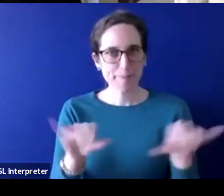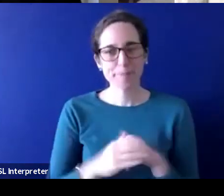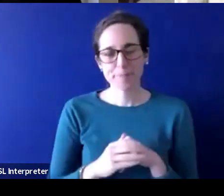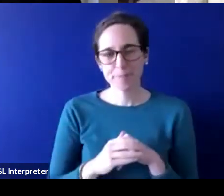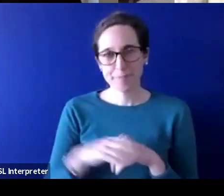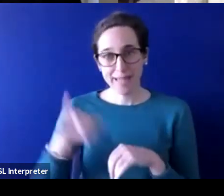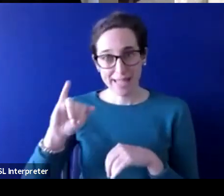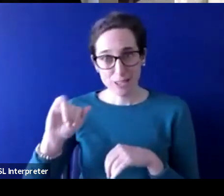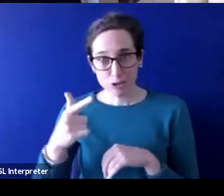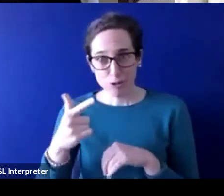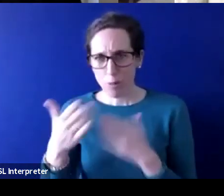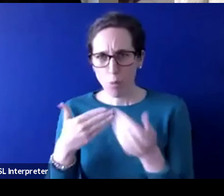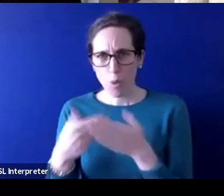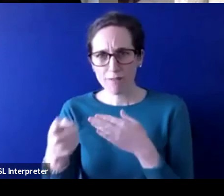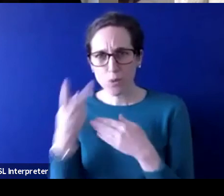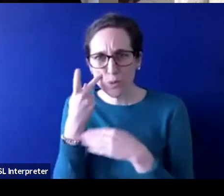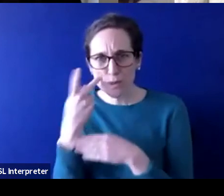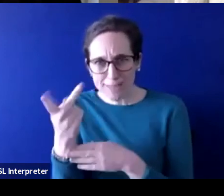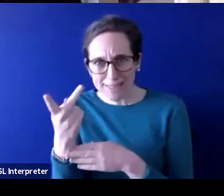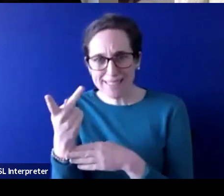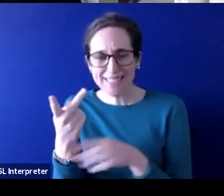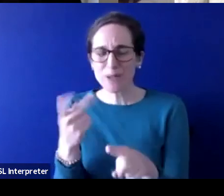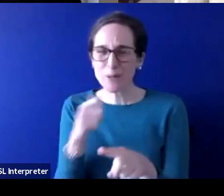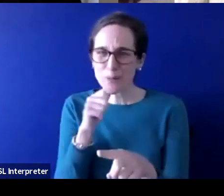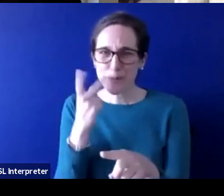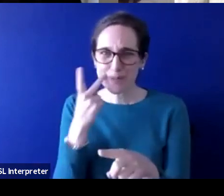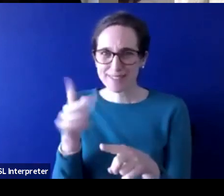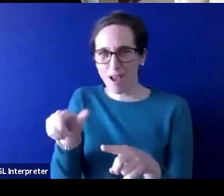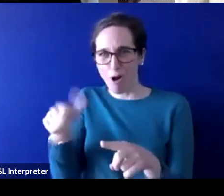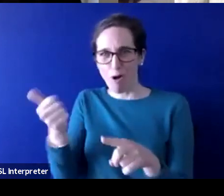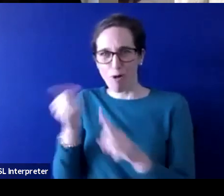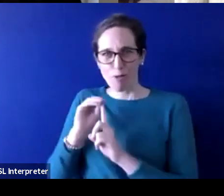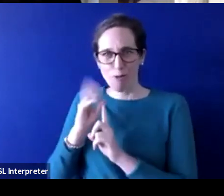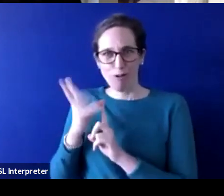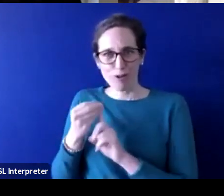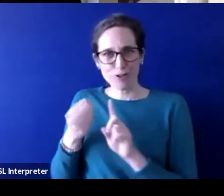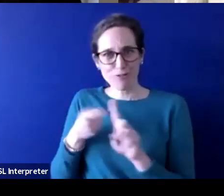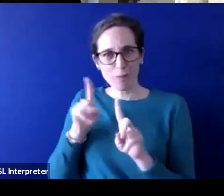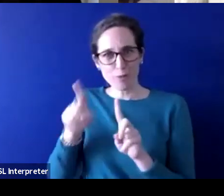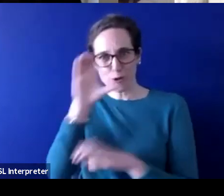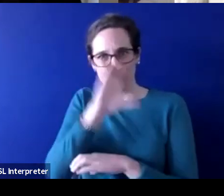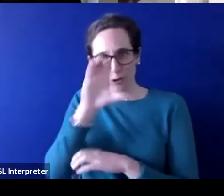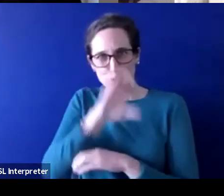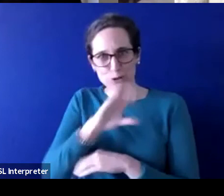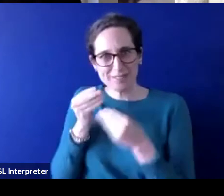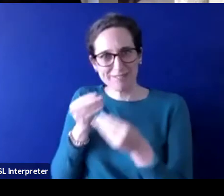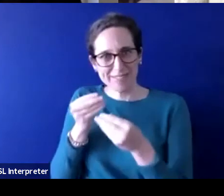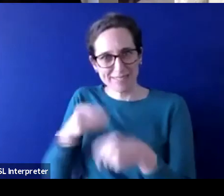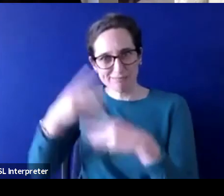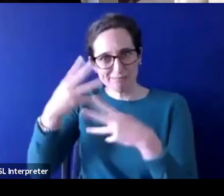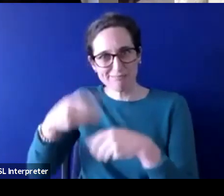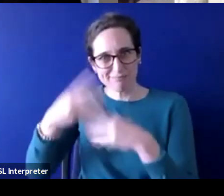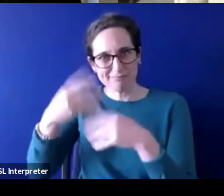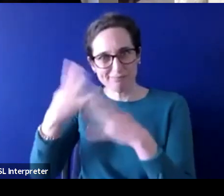going to go to that. We don't get to see other cultures directly from the search feed. I know from Instagram, Twitter, probably same